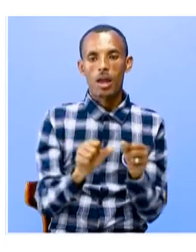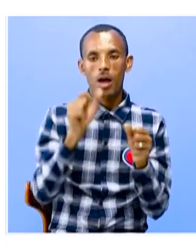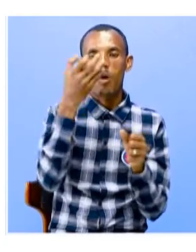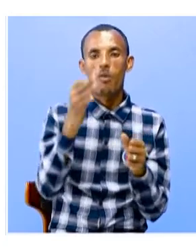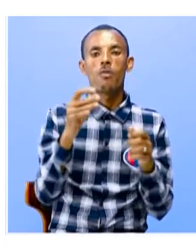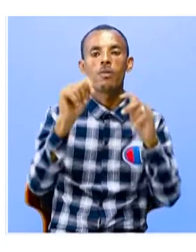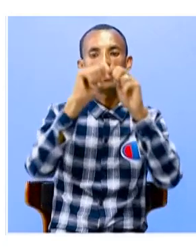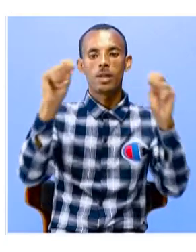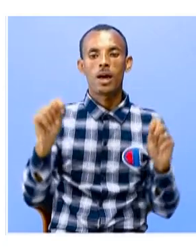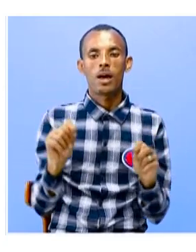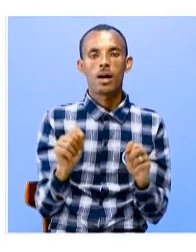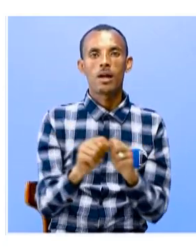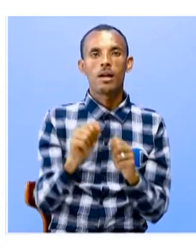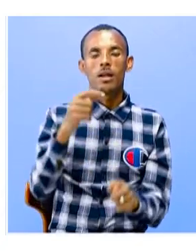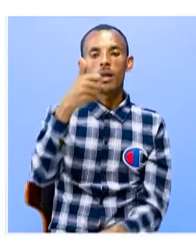triangle